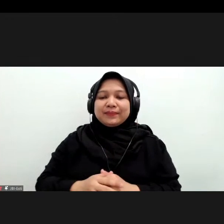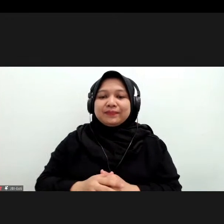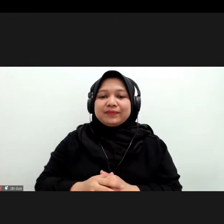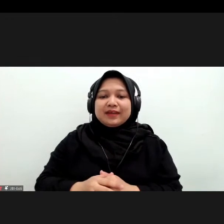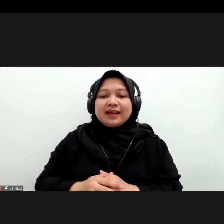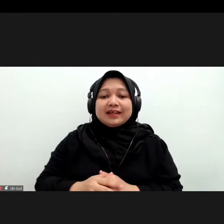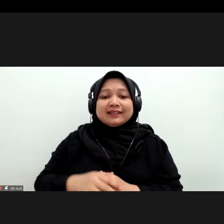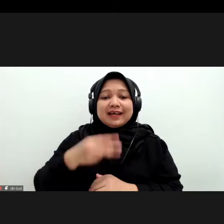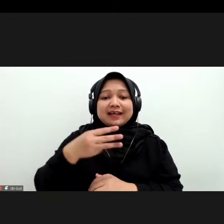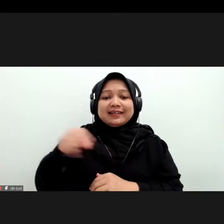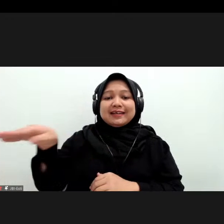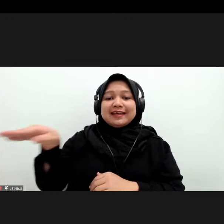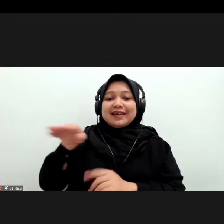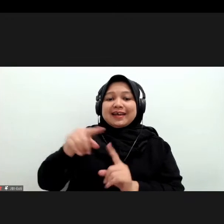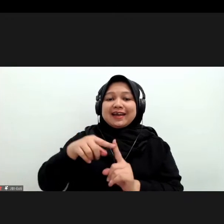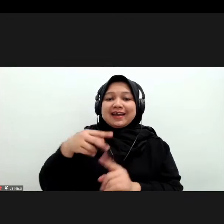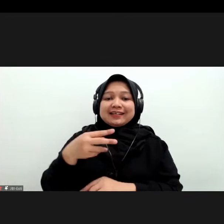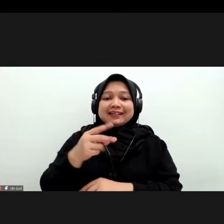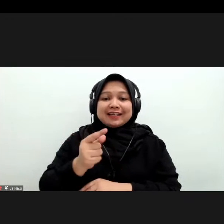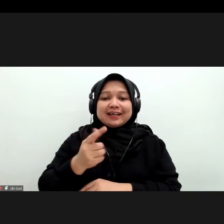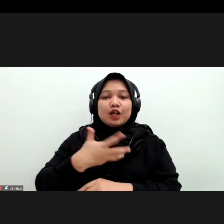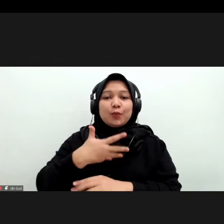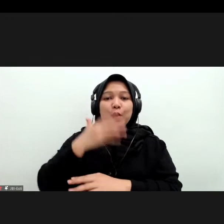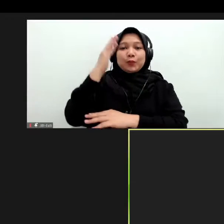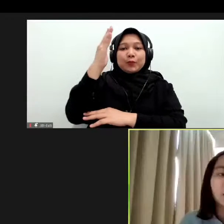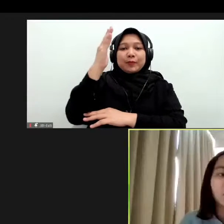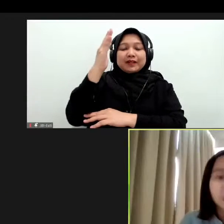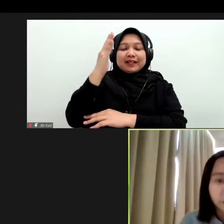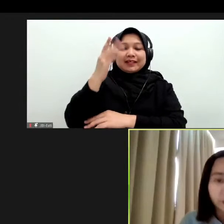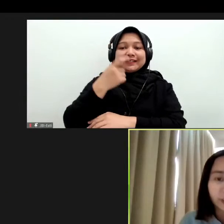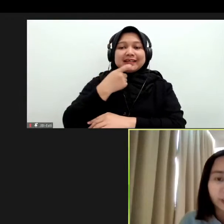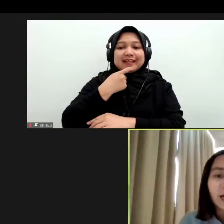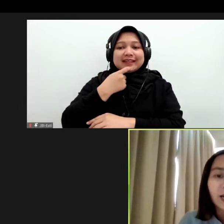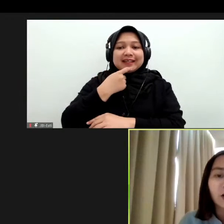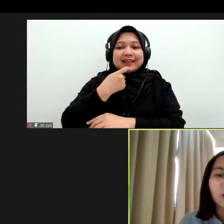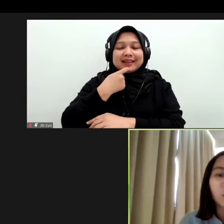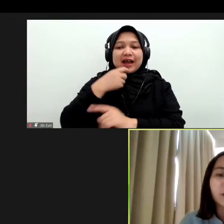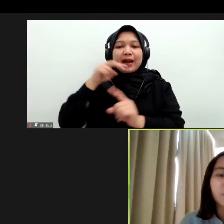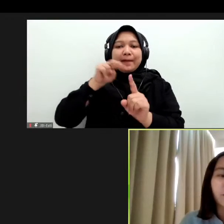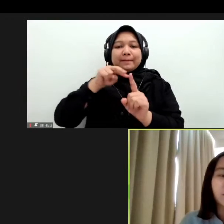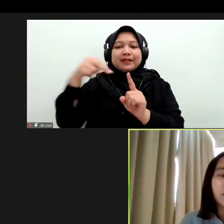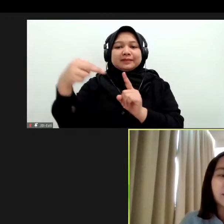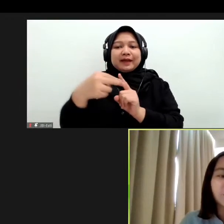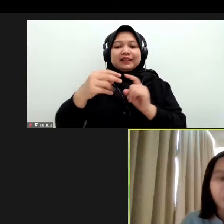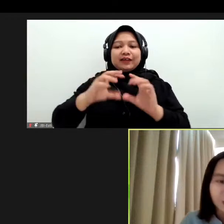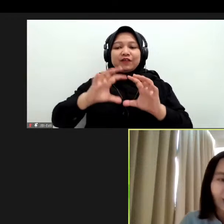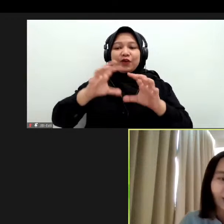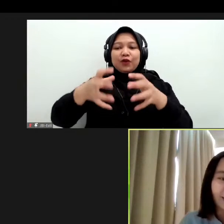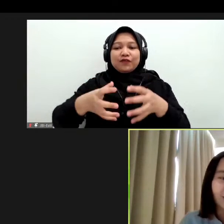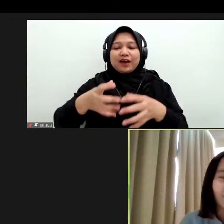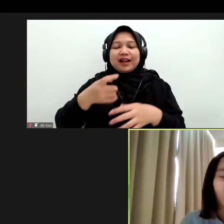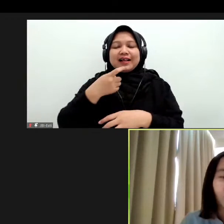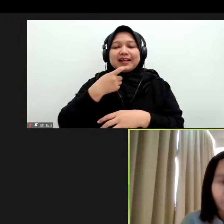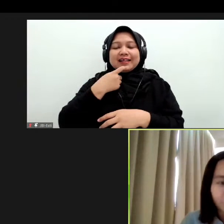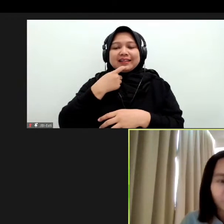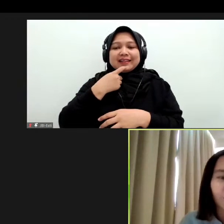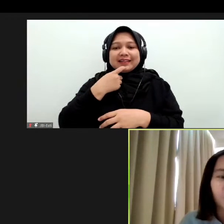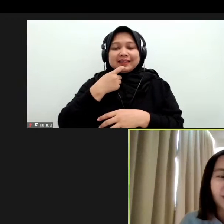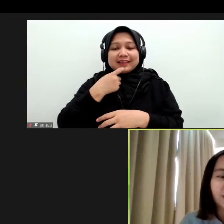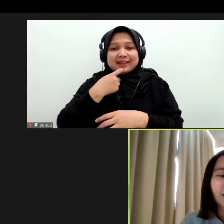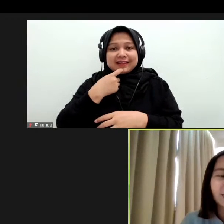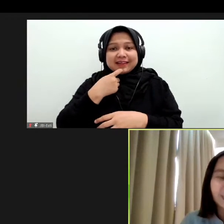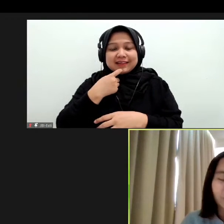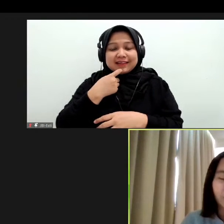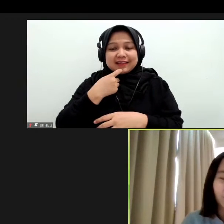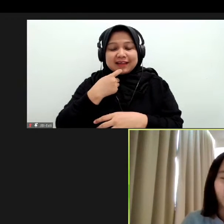the explanation about the global perspective of legal restrictions around the world affecting the civil society. So without any further ado,